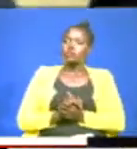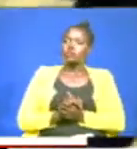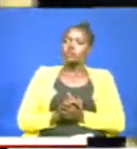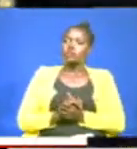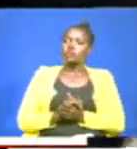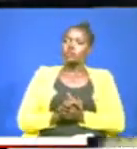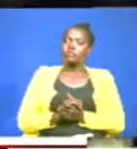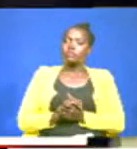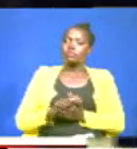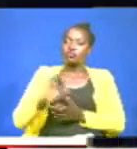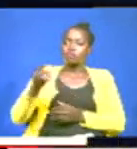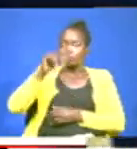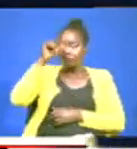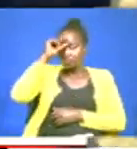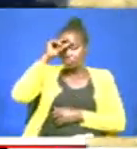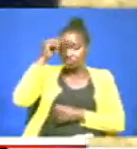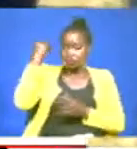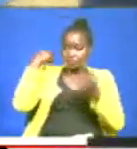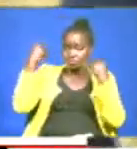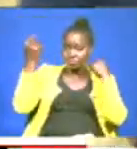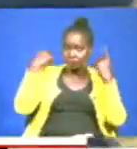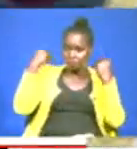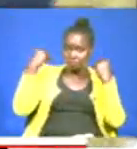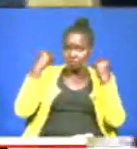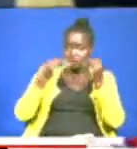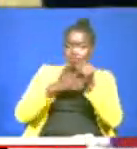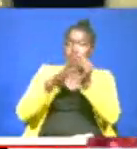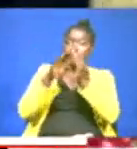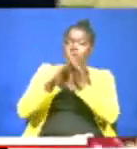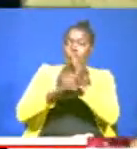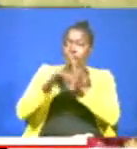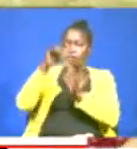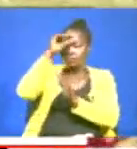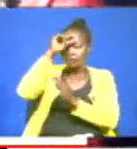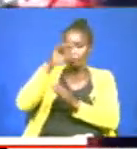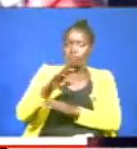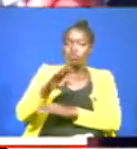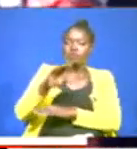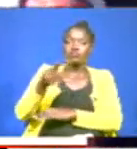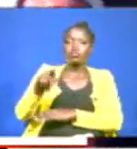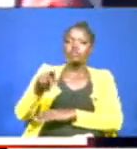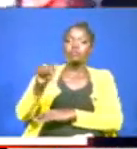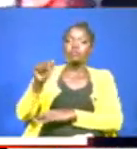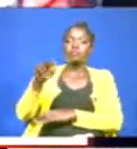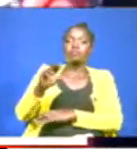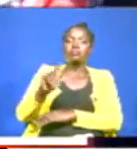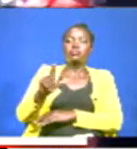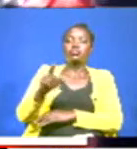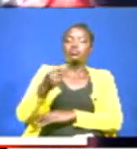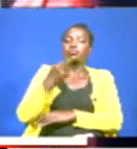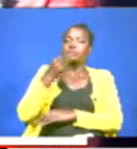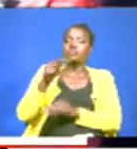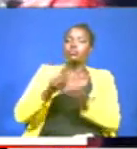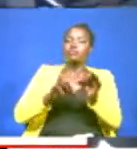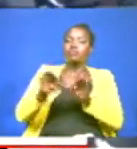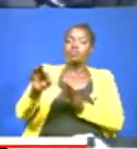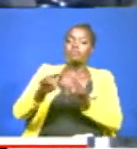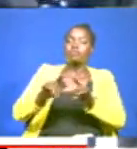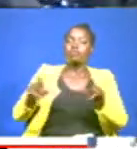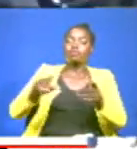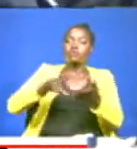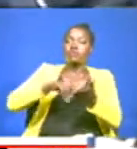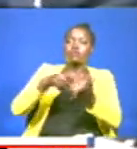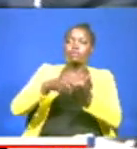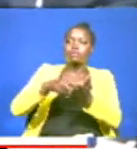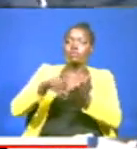The county government of Kericho, under the leadership of Governor Paul Chepkwony, donated 100-acre land for the project at